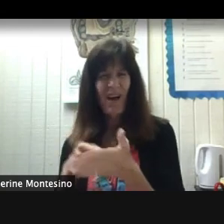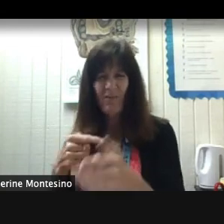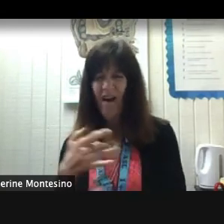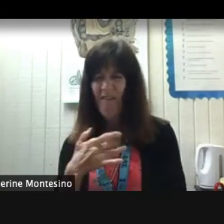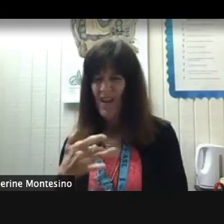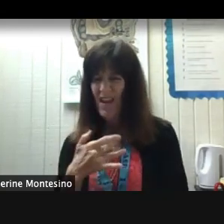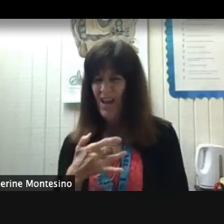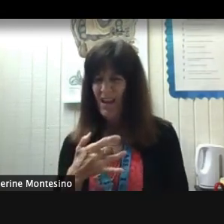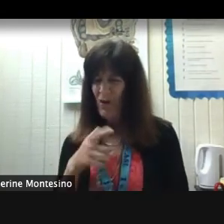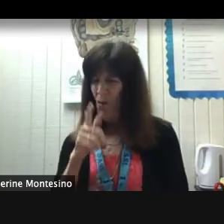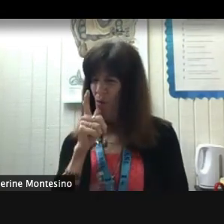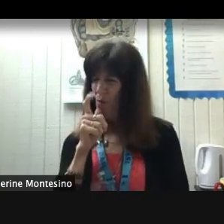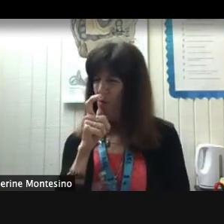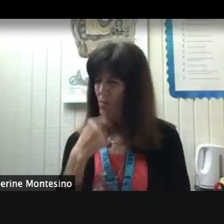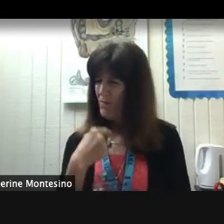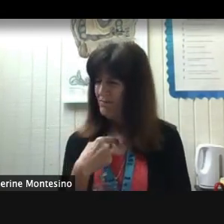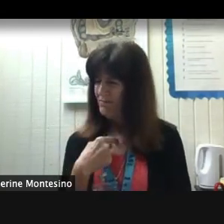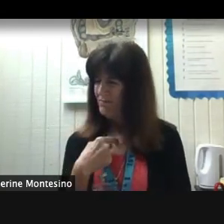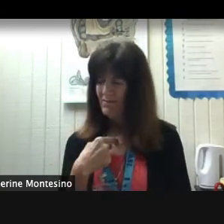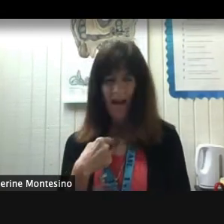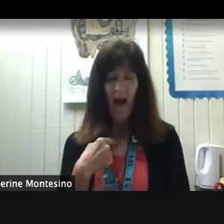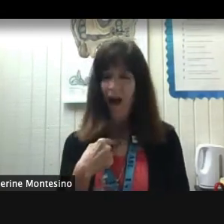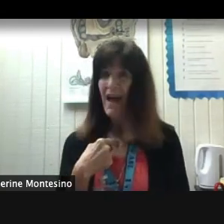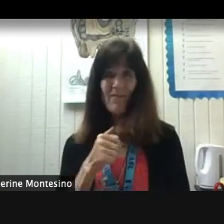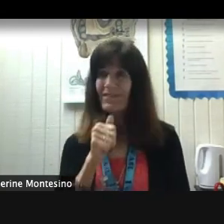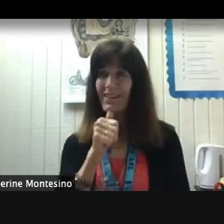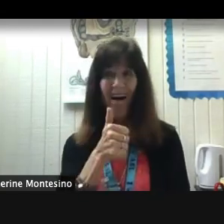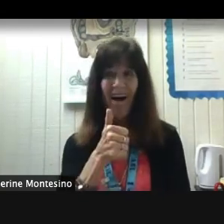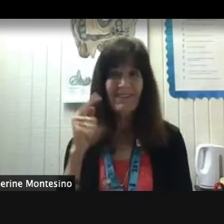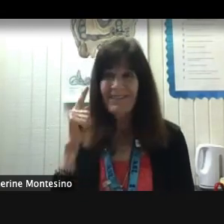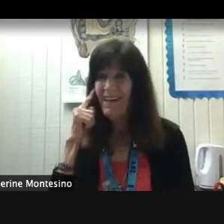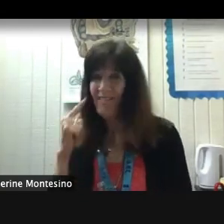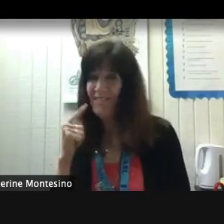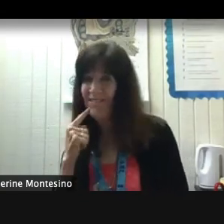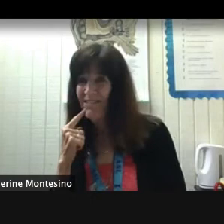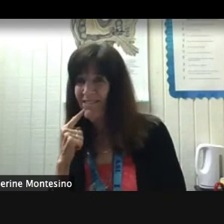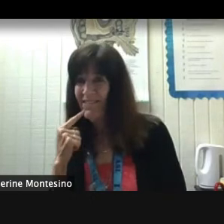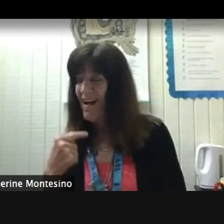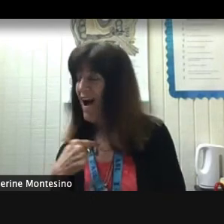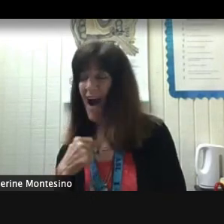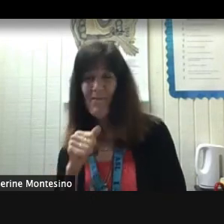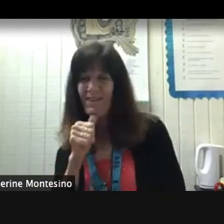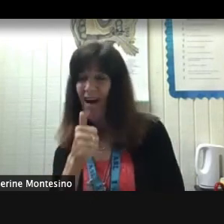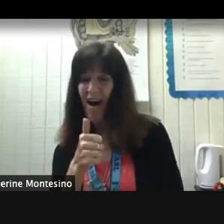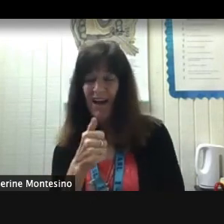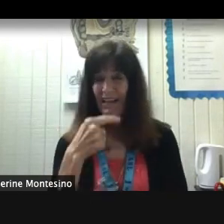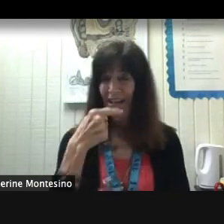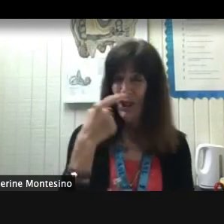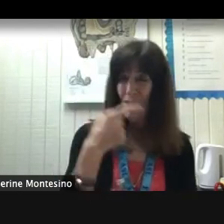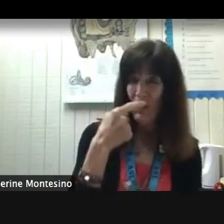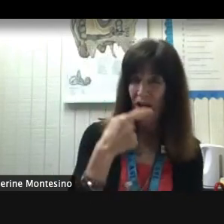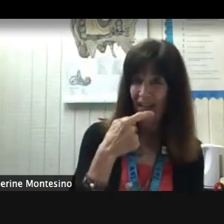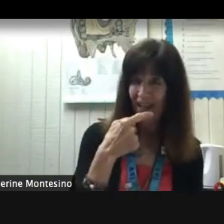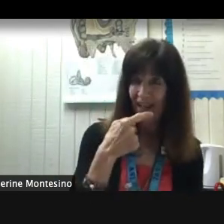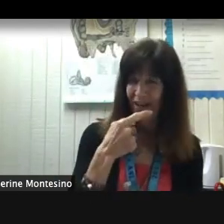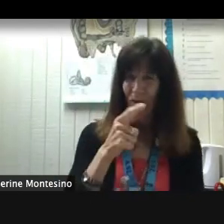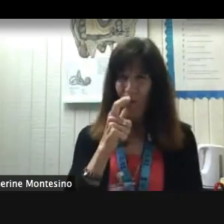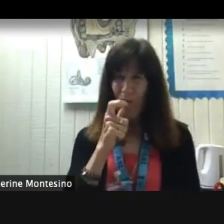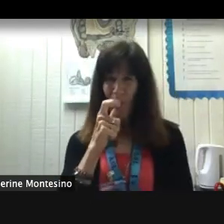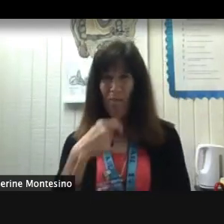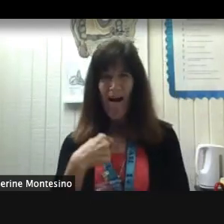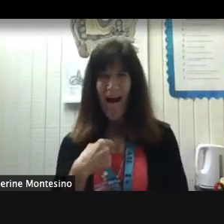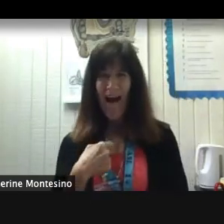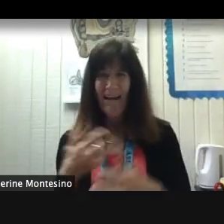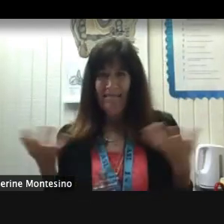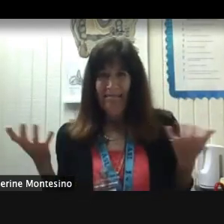and now that I'm in the deaf world and I kind of oscillate between the two and sometimes I feel like, who am I? I'm,